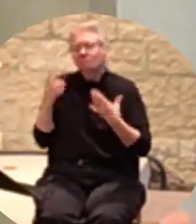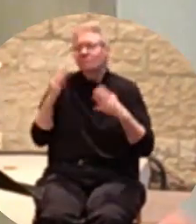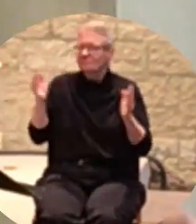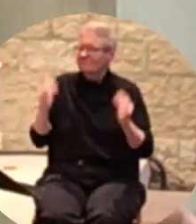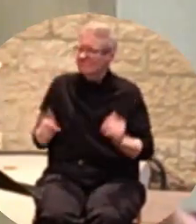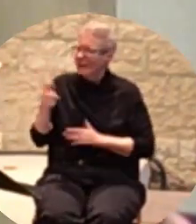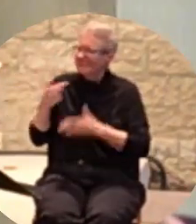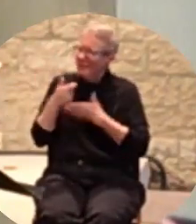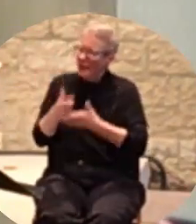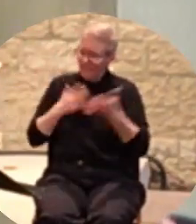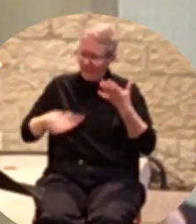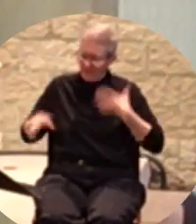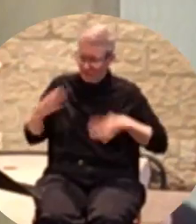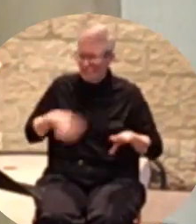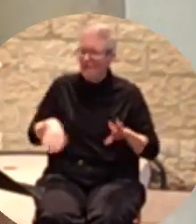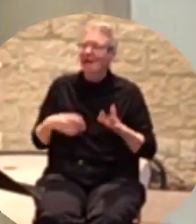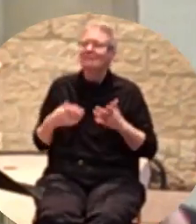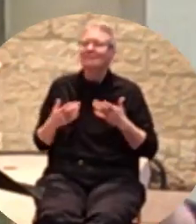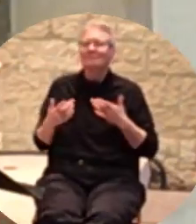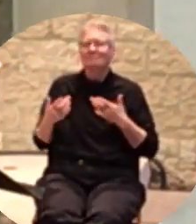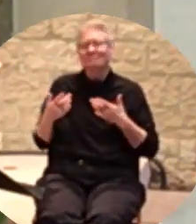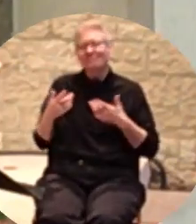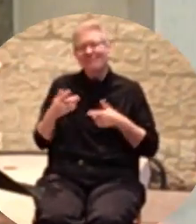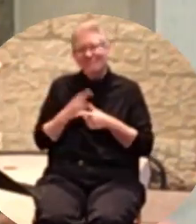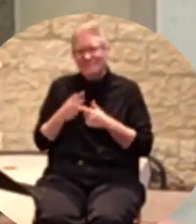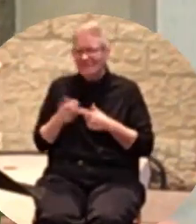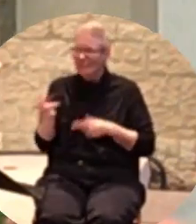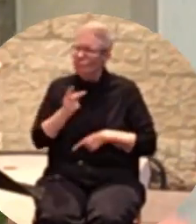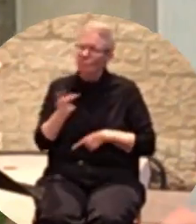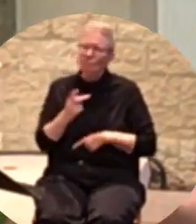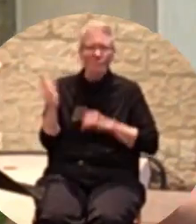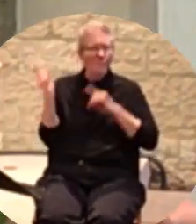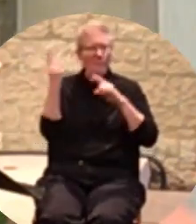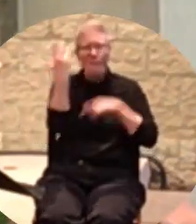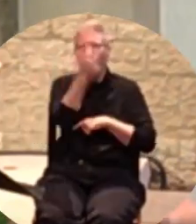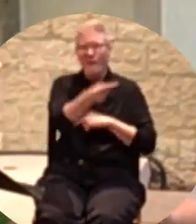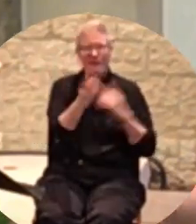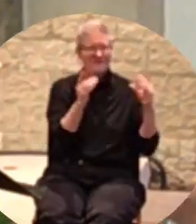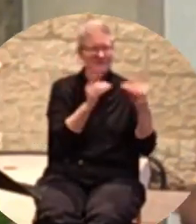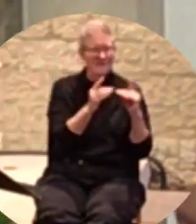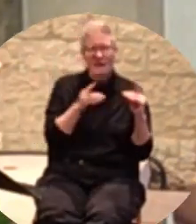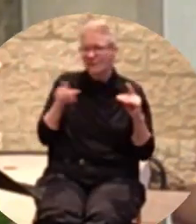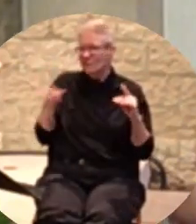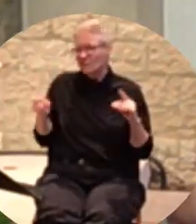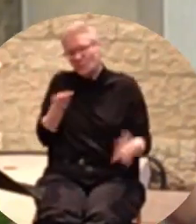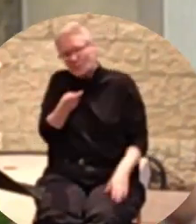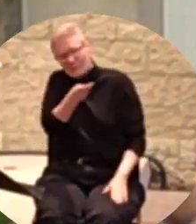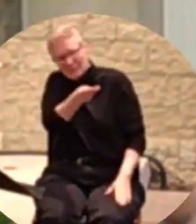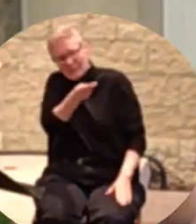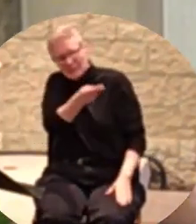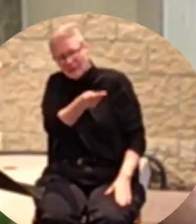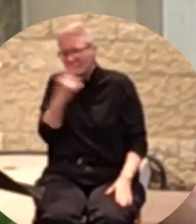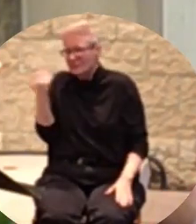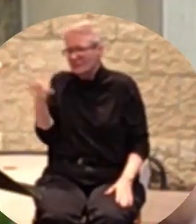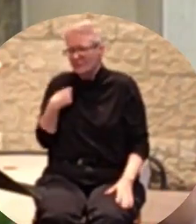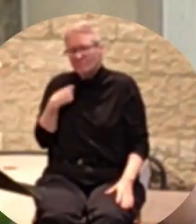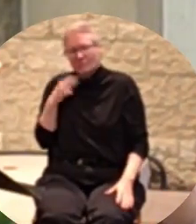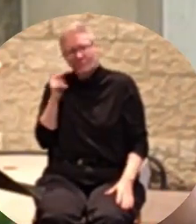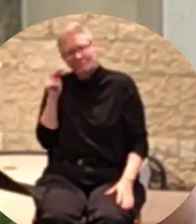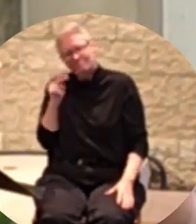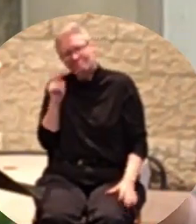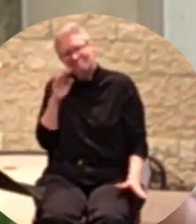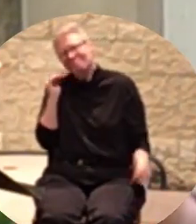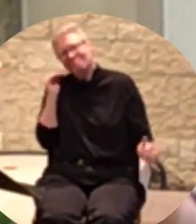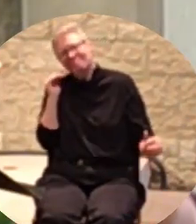on a date. And in the restaurant, she was feeding him. Someone looked at her and gave her a very nice smile. She